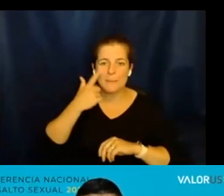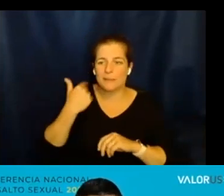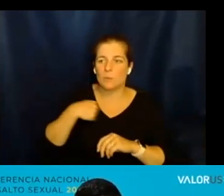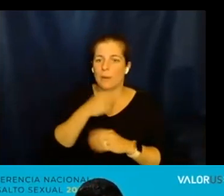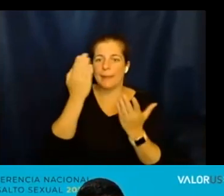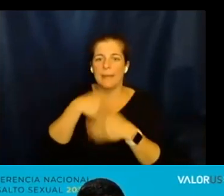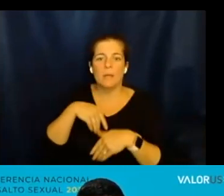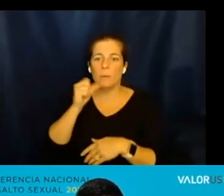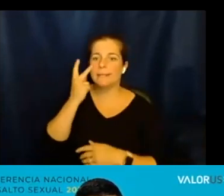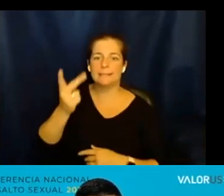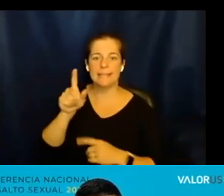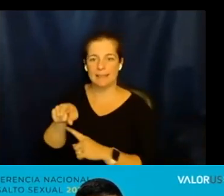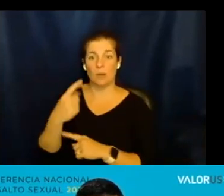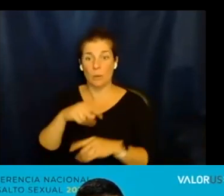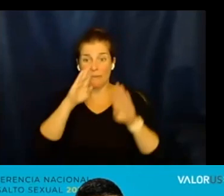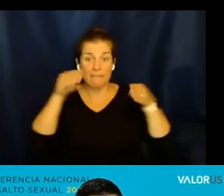so focused on our faith.